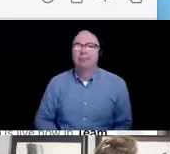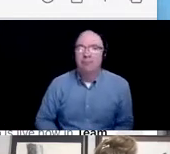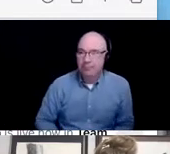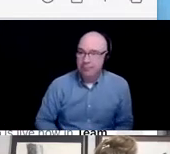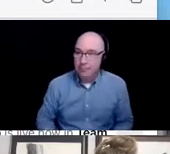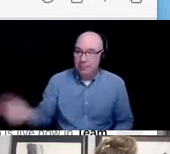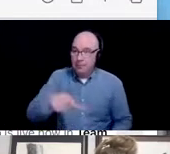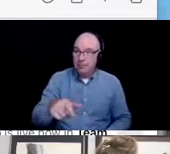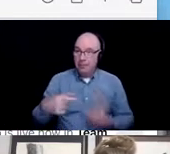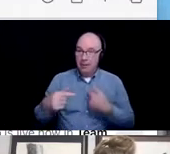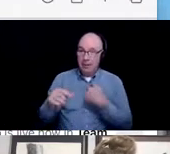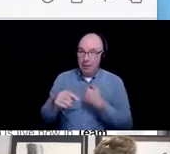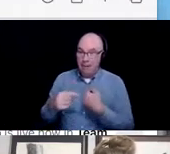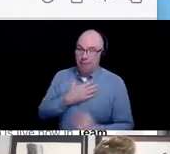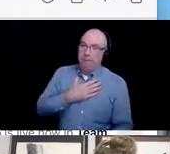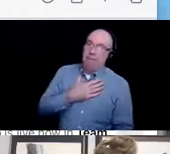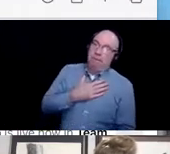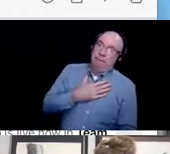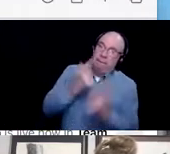Well, I'm over here choked up for real